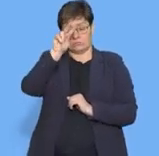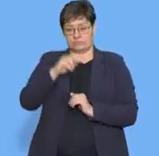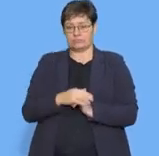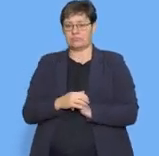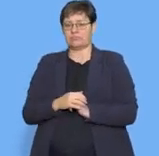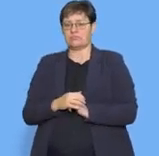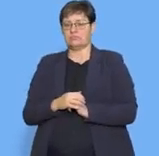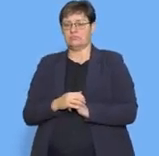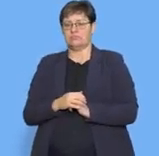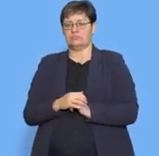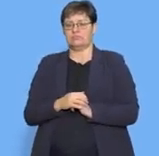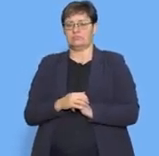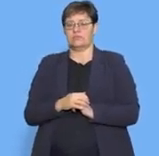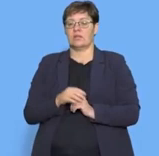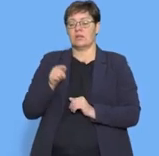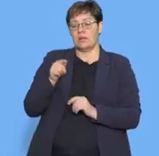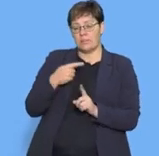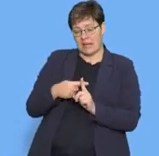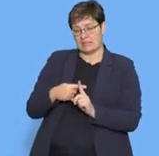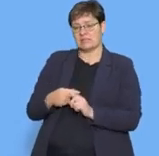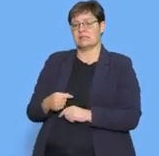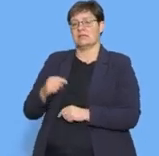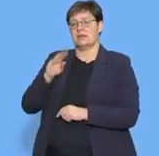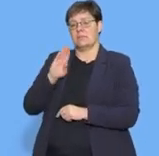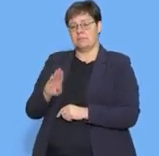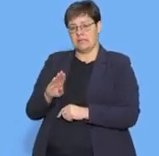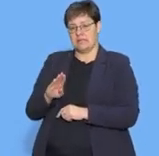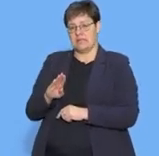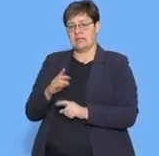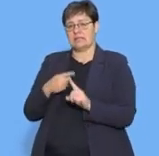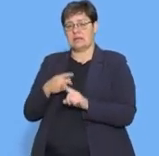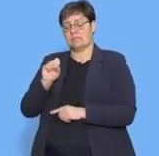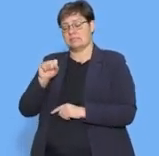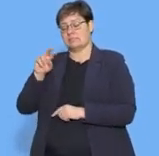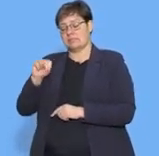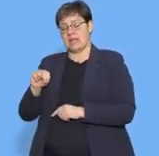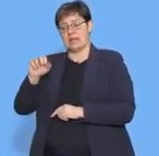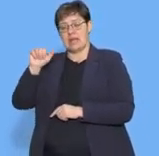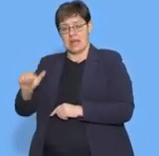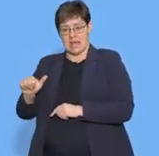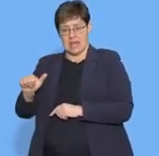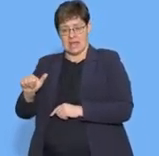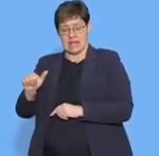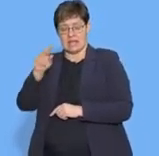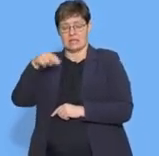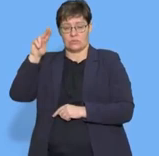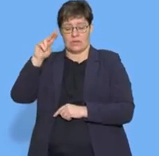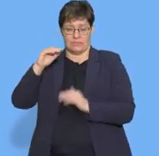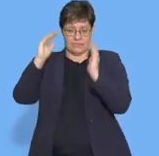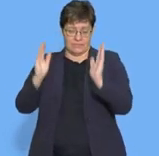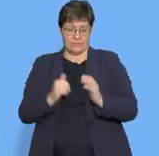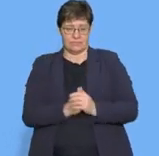here. And from H squared, we're going to say B times sine